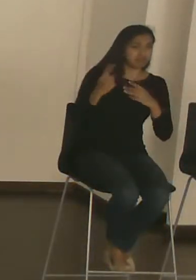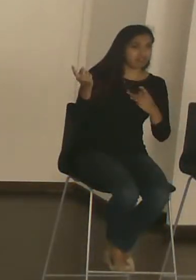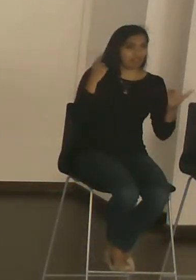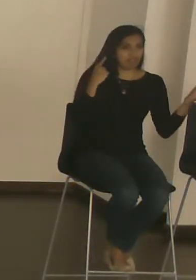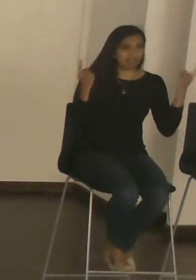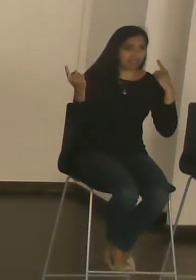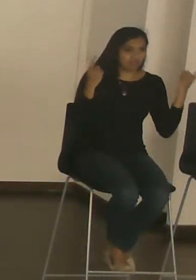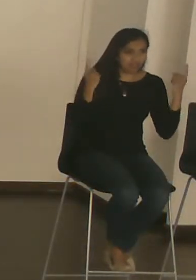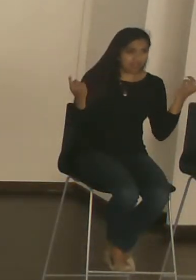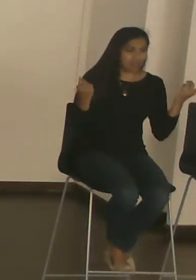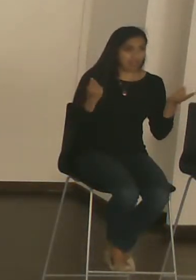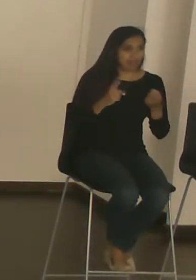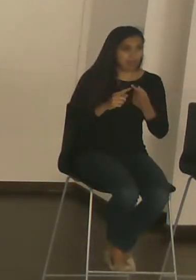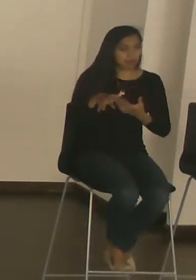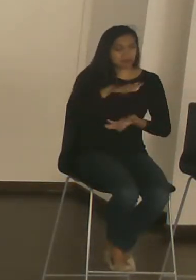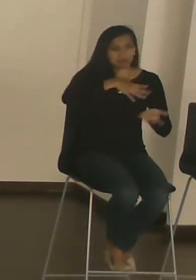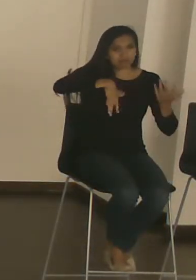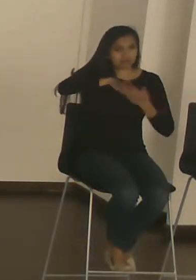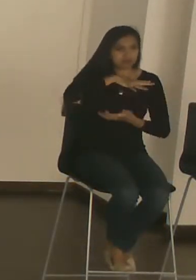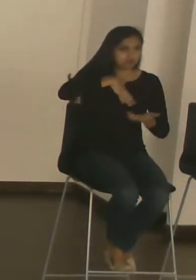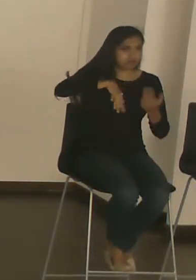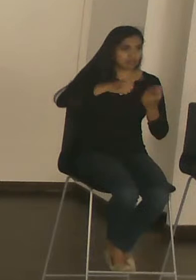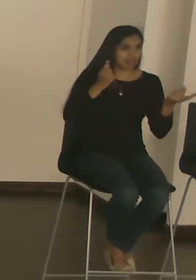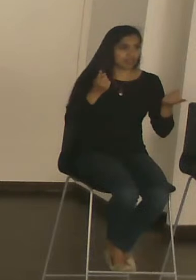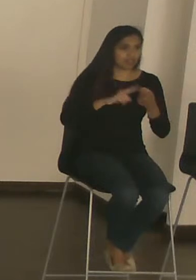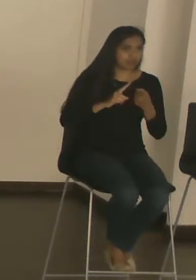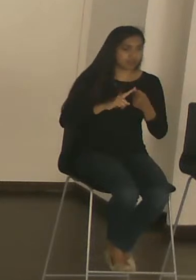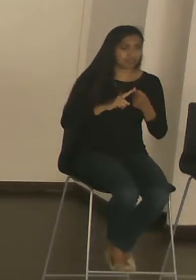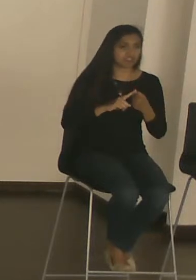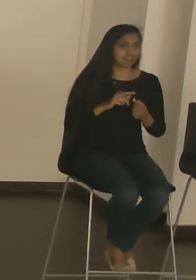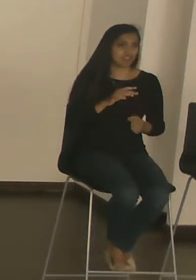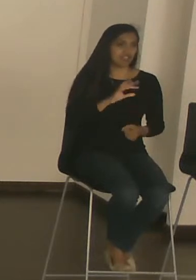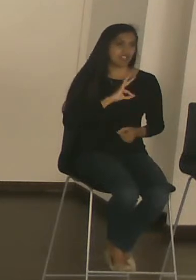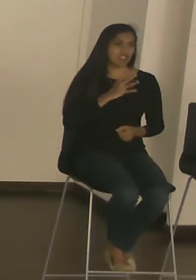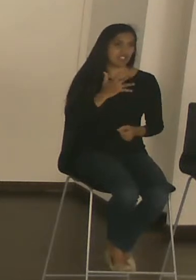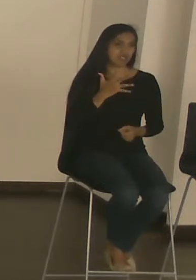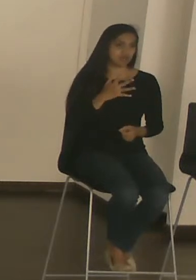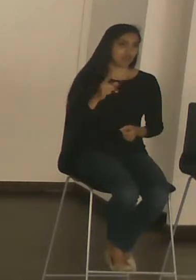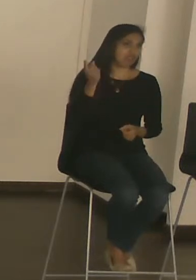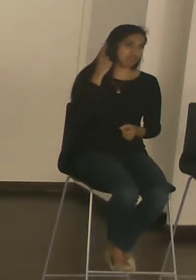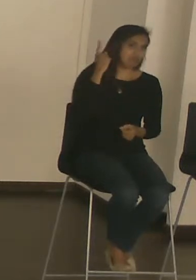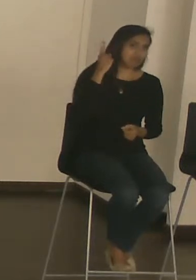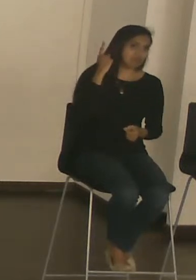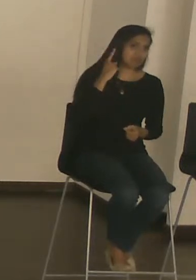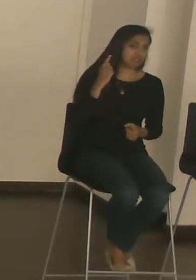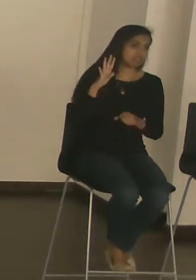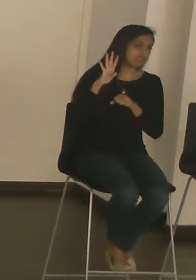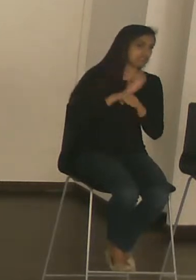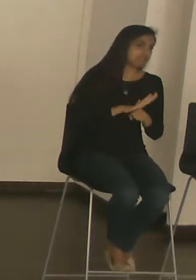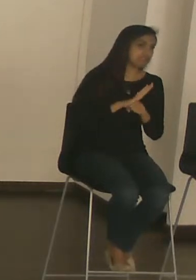the quietness, for the work to be itself, if possible, whatever that means. Mm.